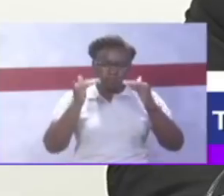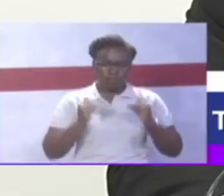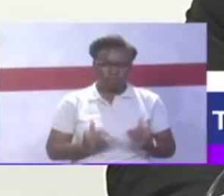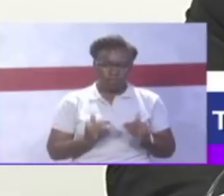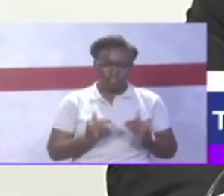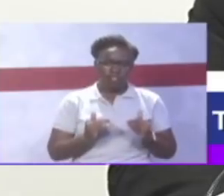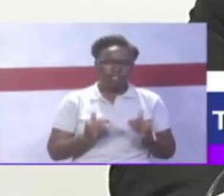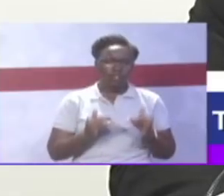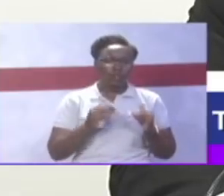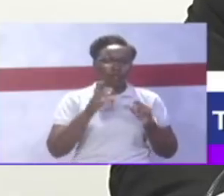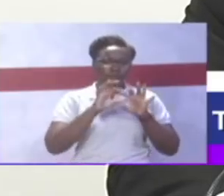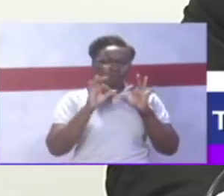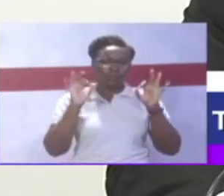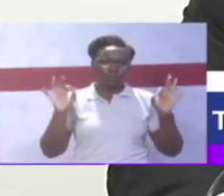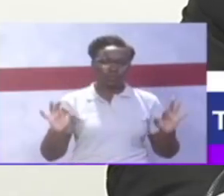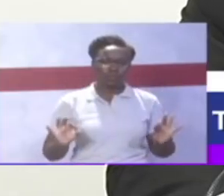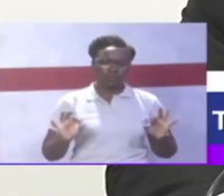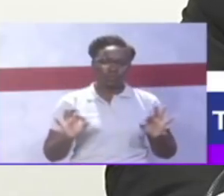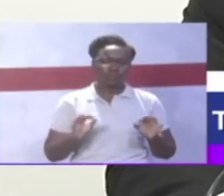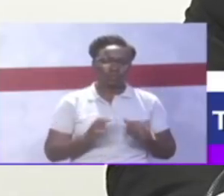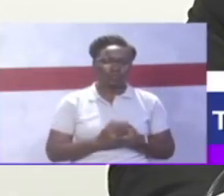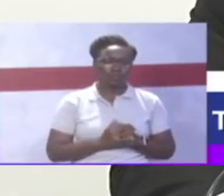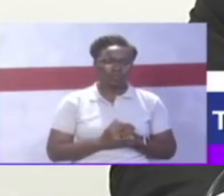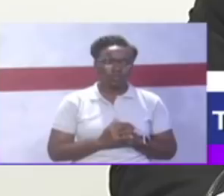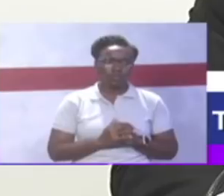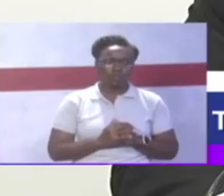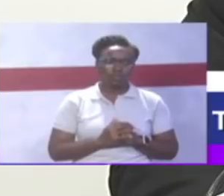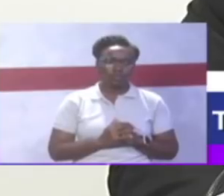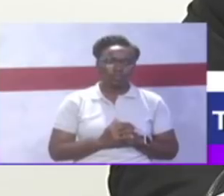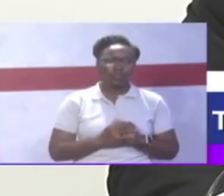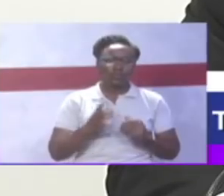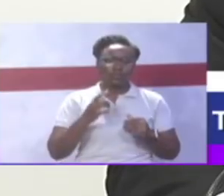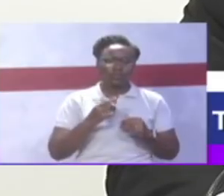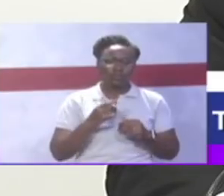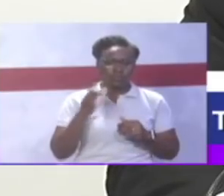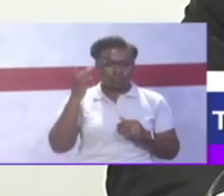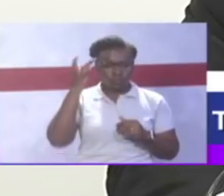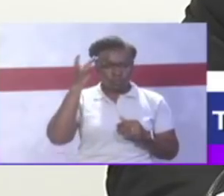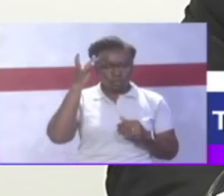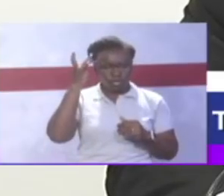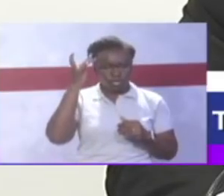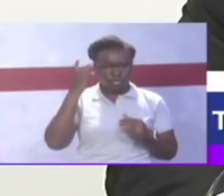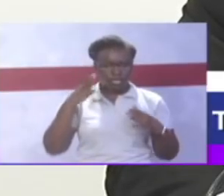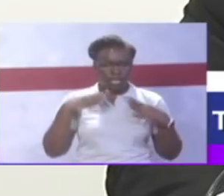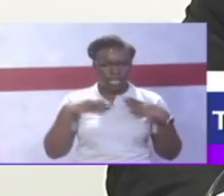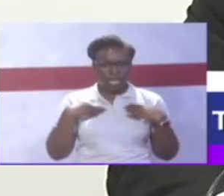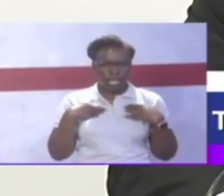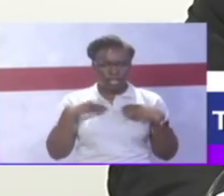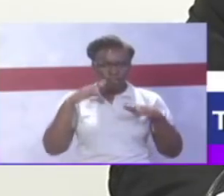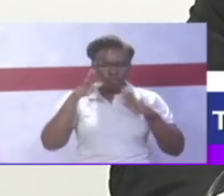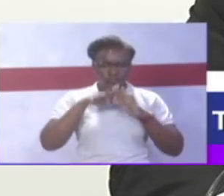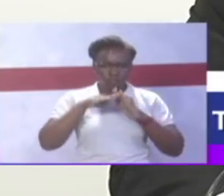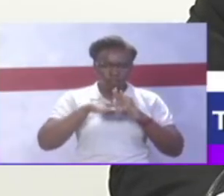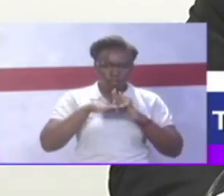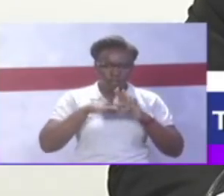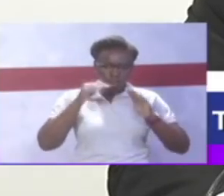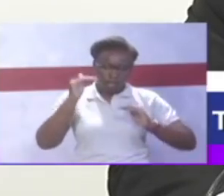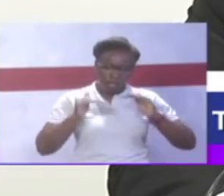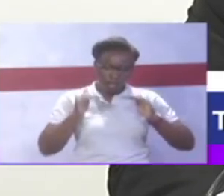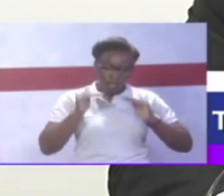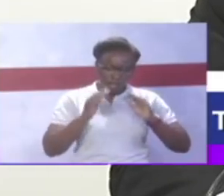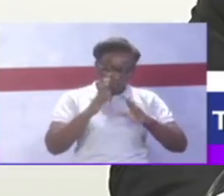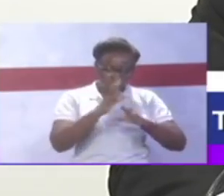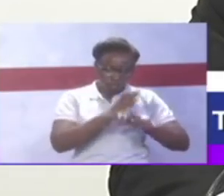conceptualize the step-down facilities, it was thought of offering a lower level of clinical care. So basically patients who require maybe